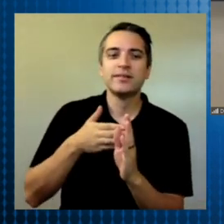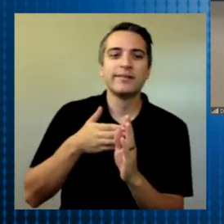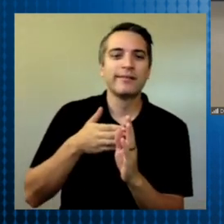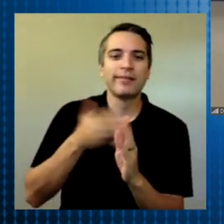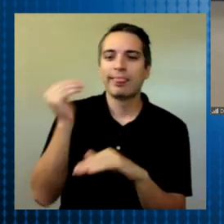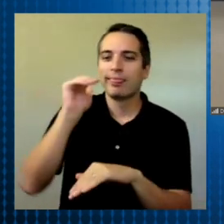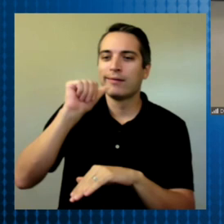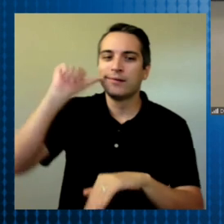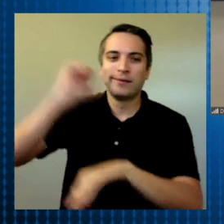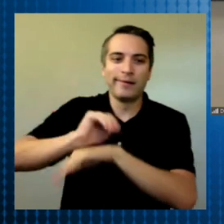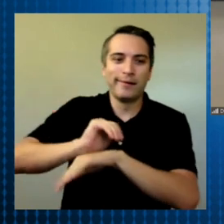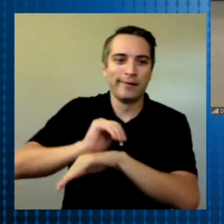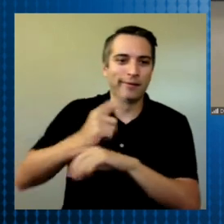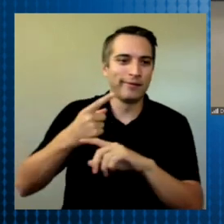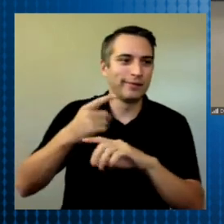an A or B.